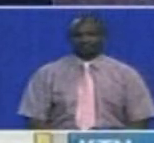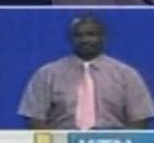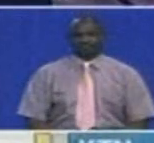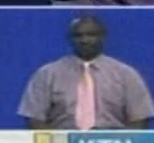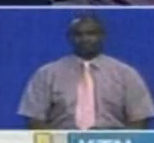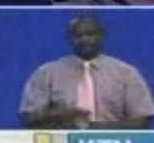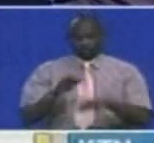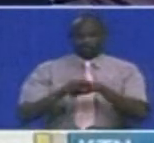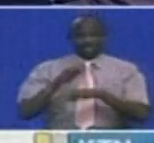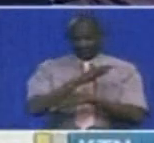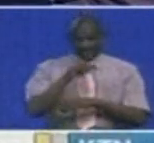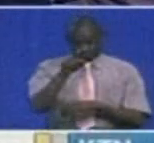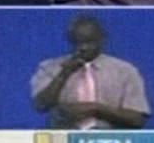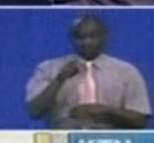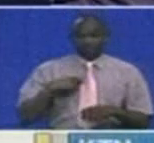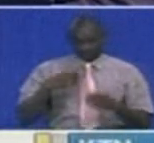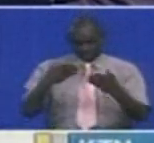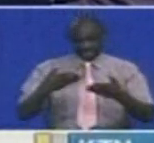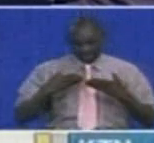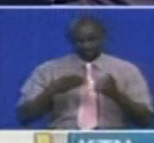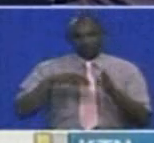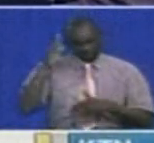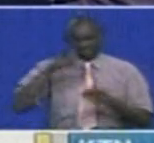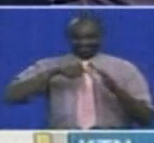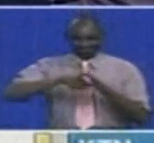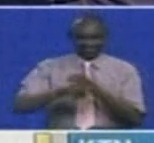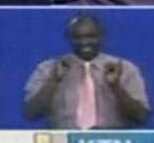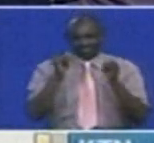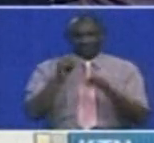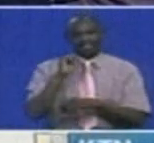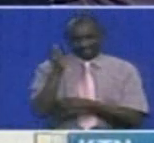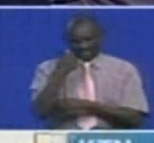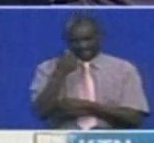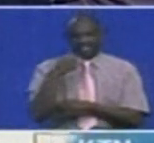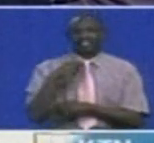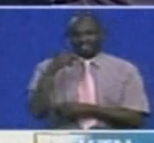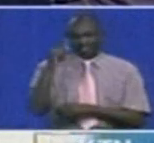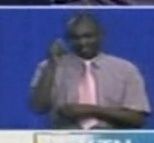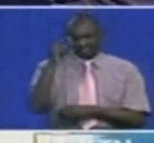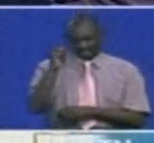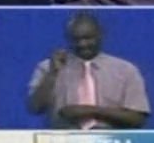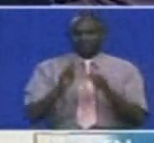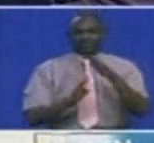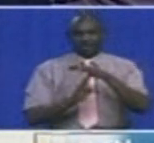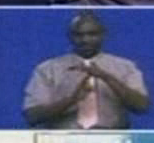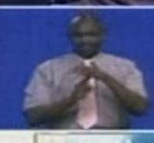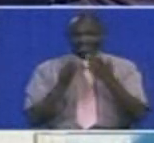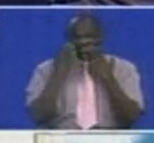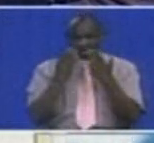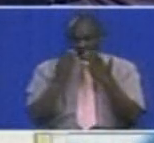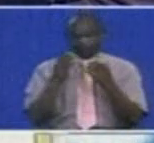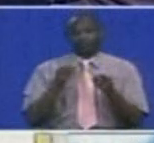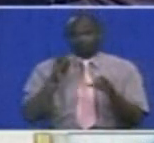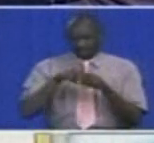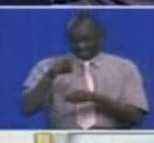Well, a very good evening to you and welcome to the most comprehensive bulletin in the country. This is KTN Prime. Many thanks for joining us